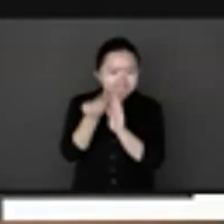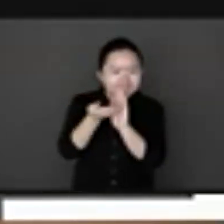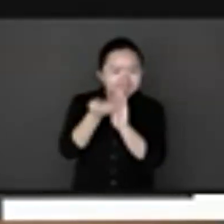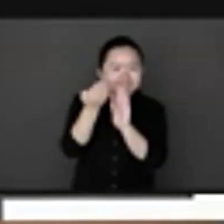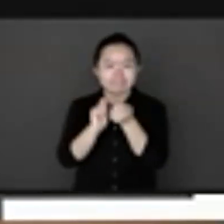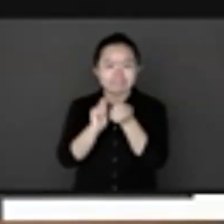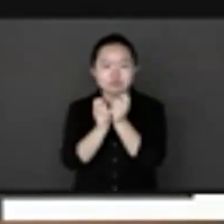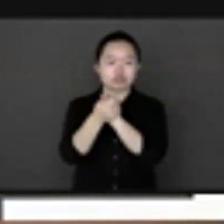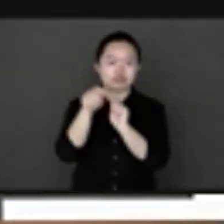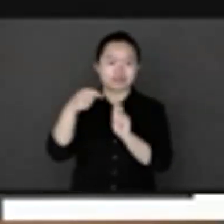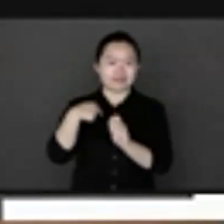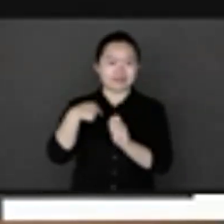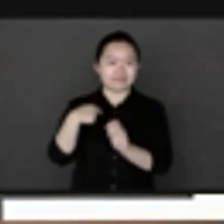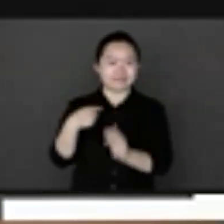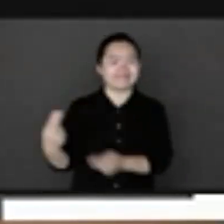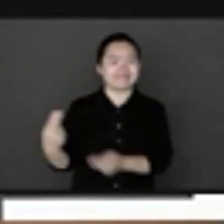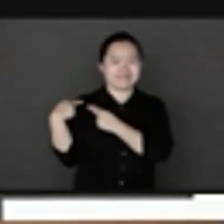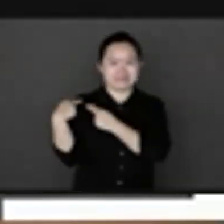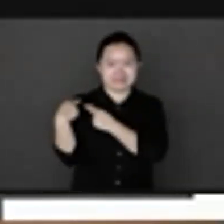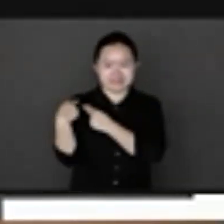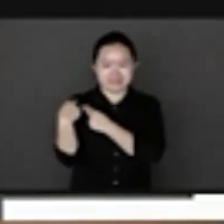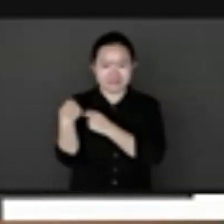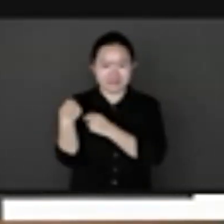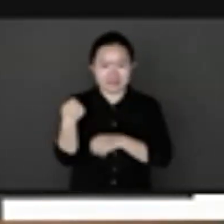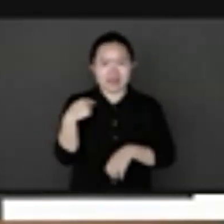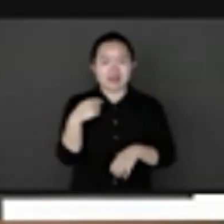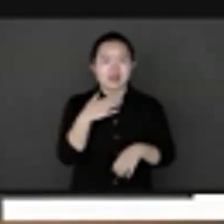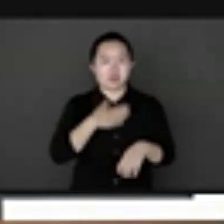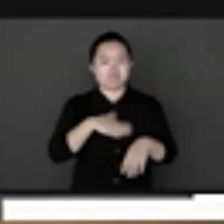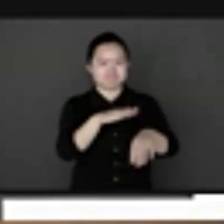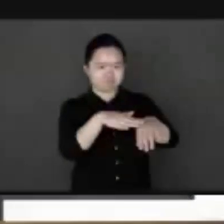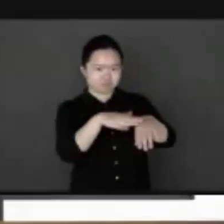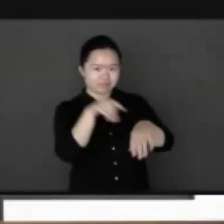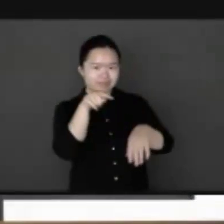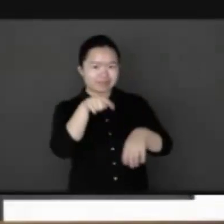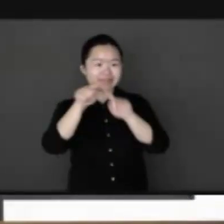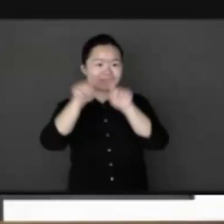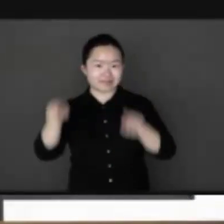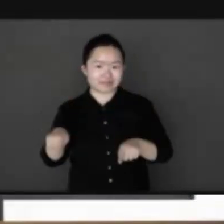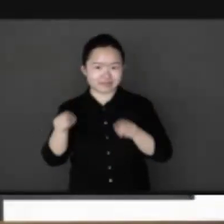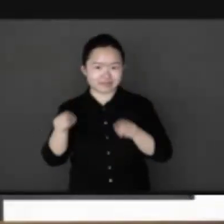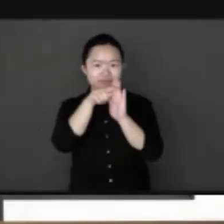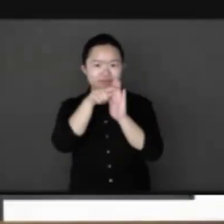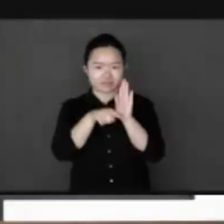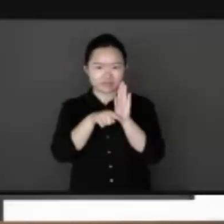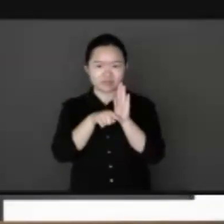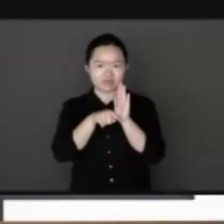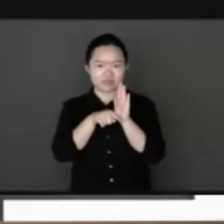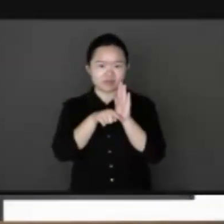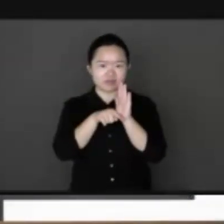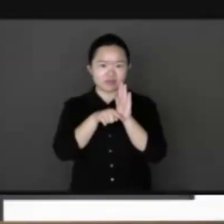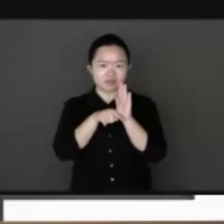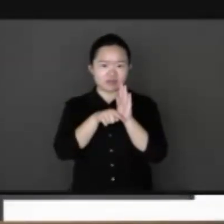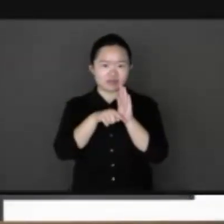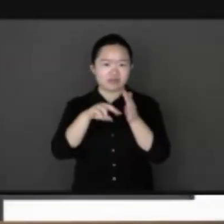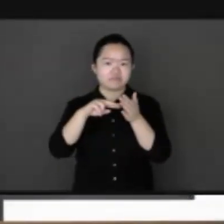the other one that sort of got tangentially referred to, the spoken subtitles, both of those are under substantial review,